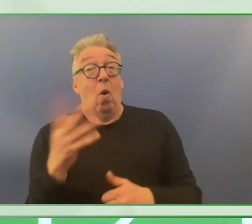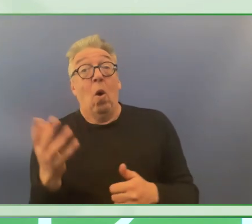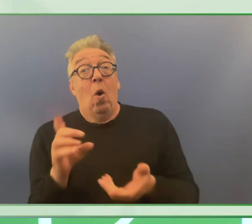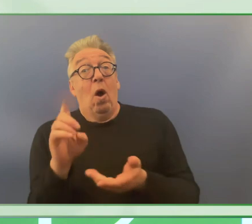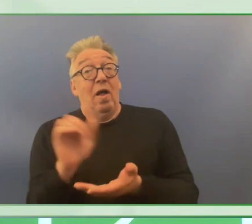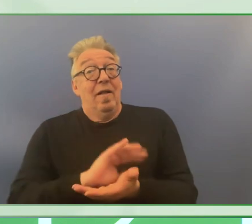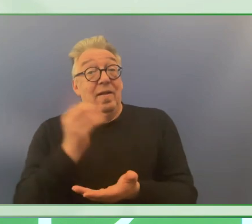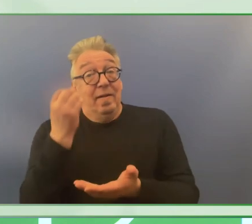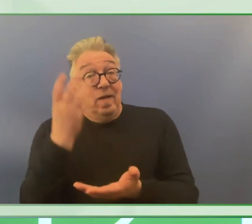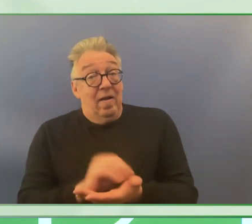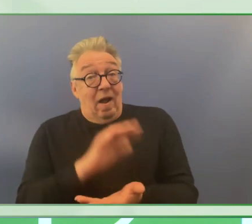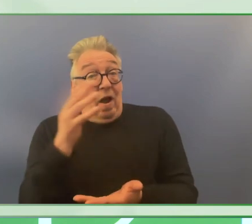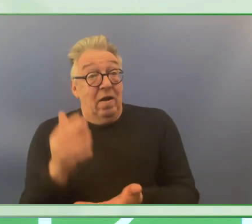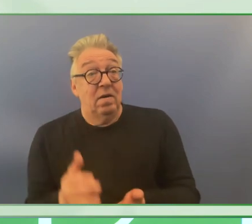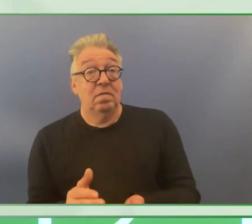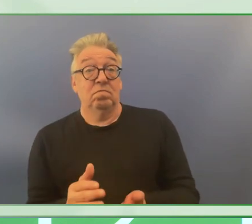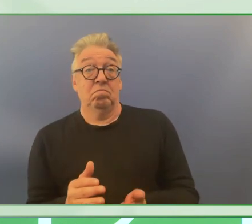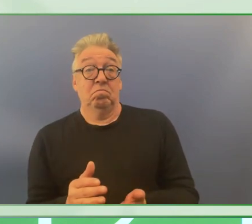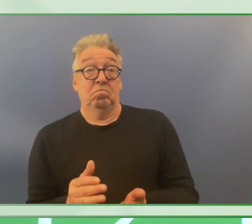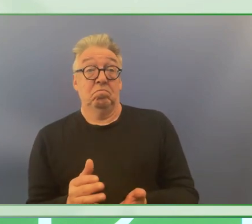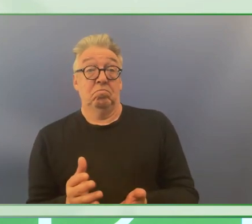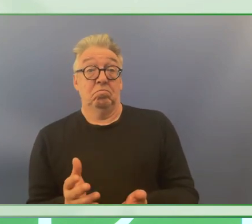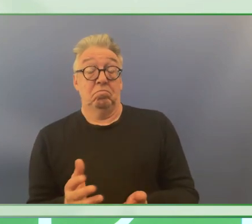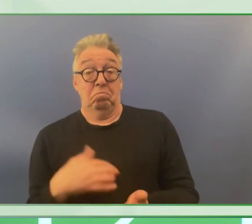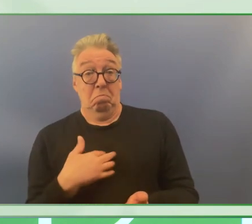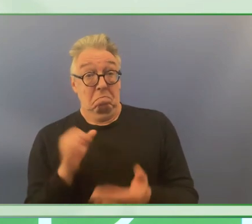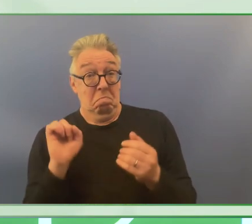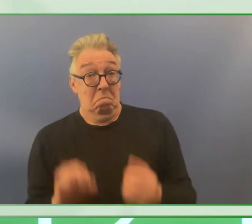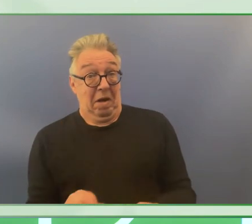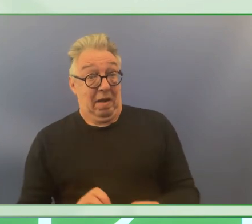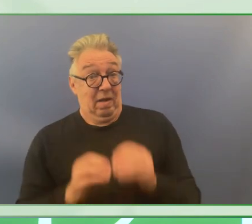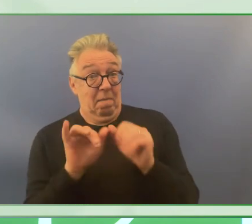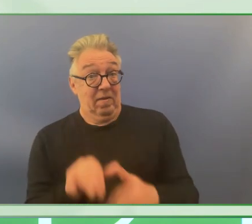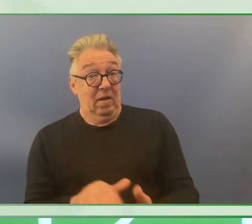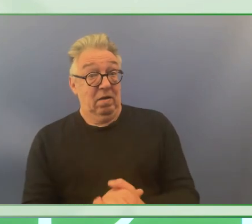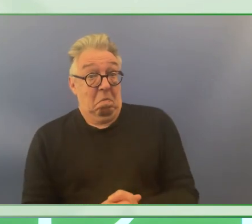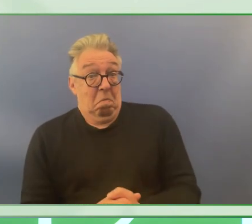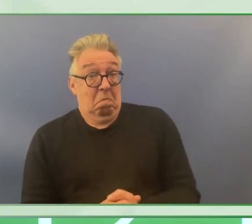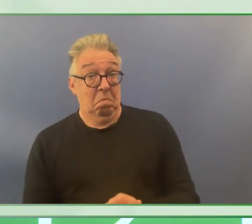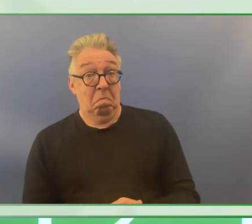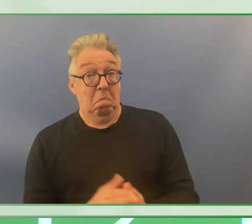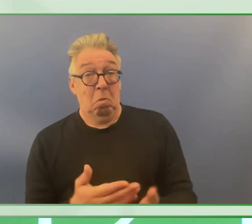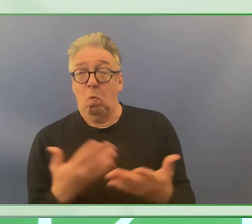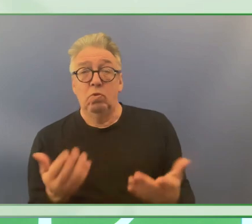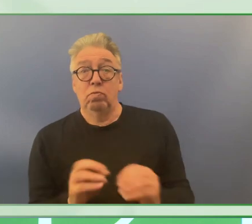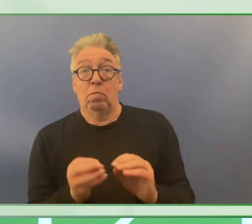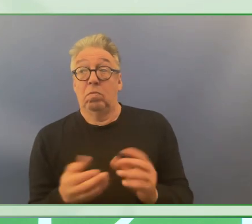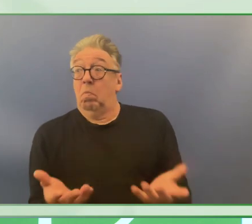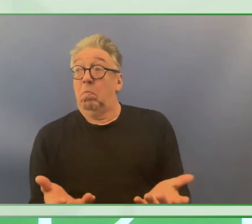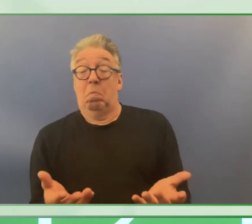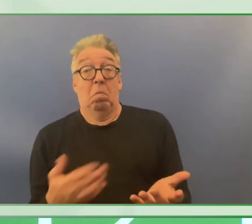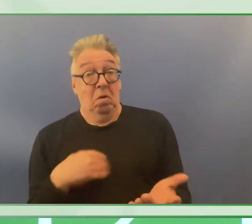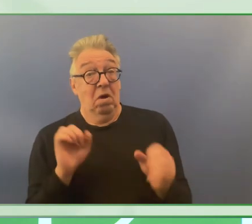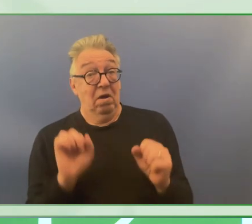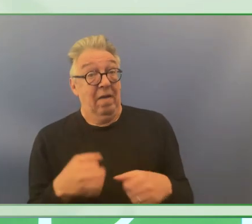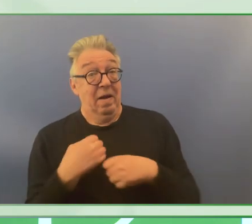then we can make it, what's the problem in there? We can surely make it for the